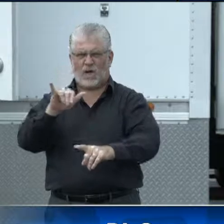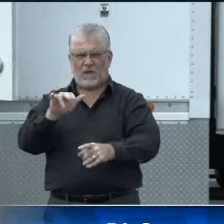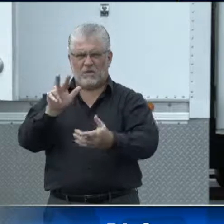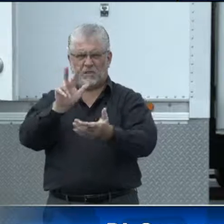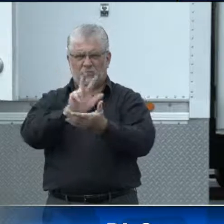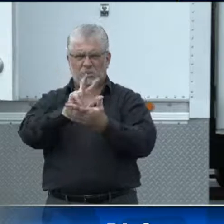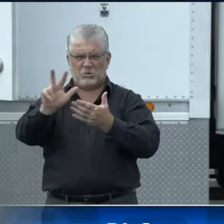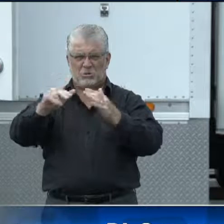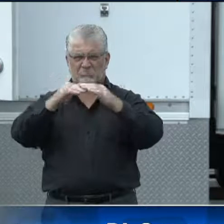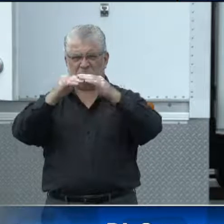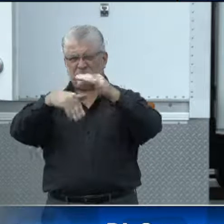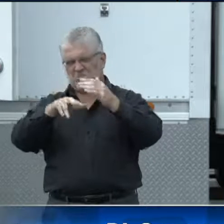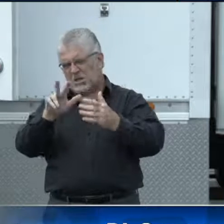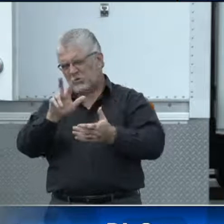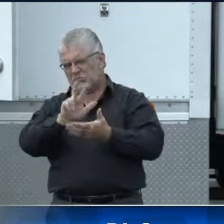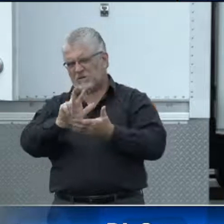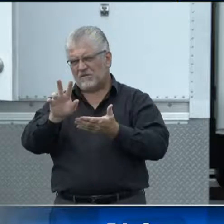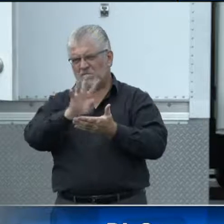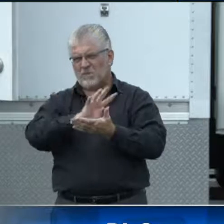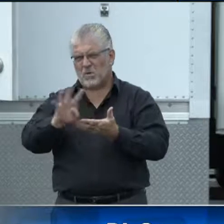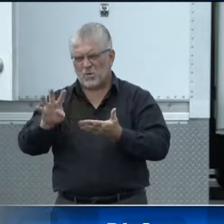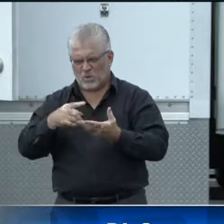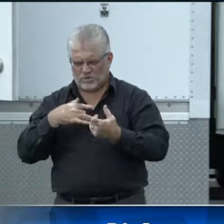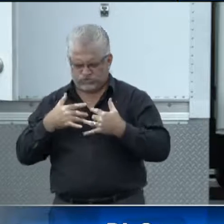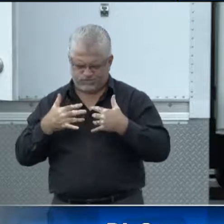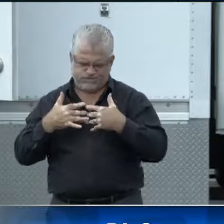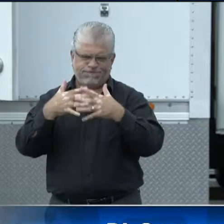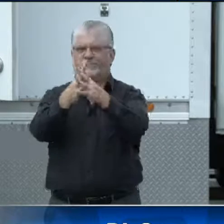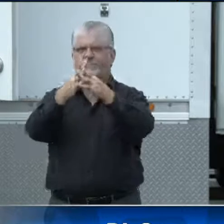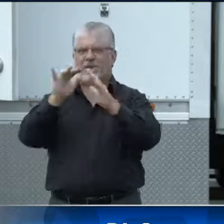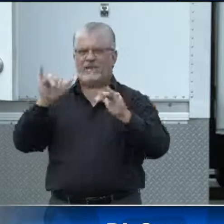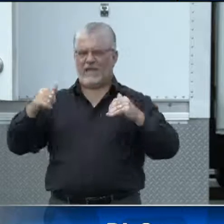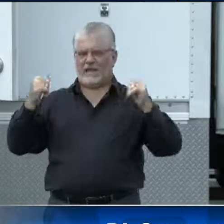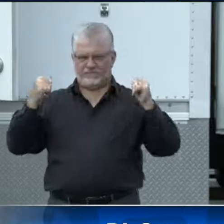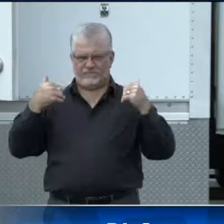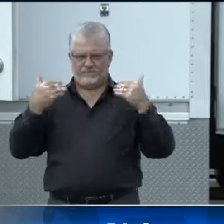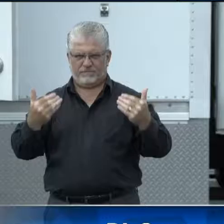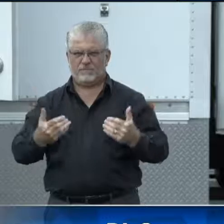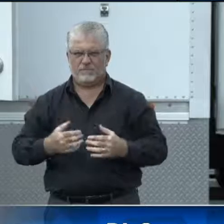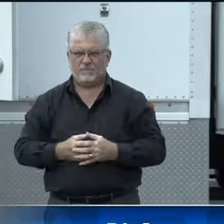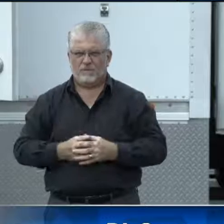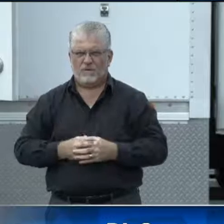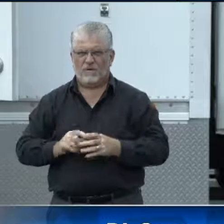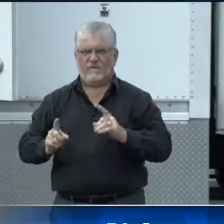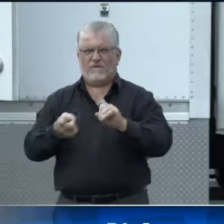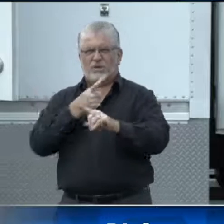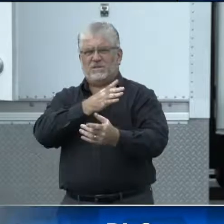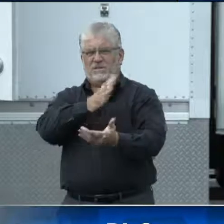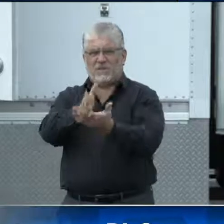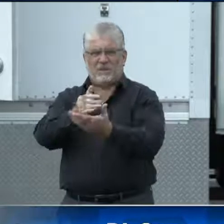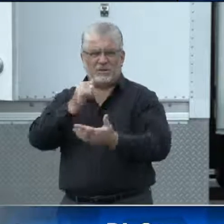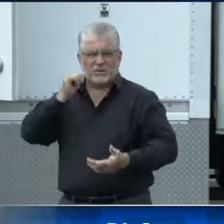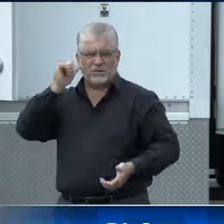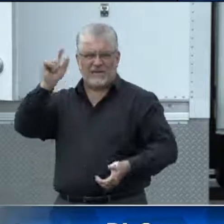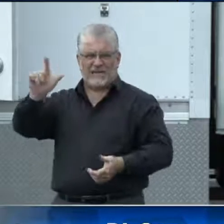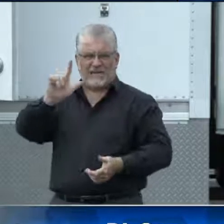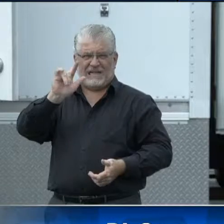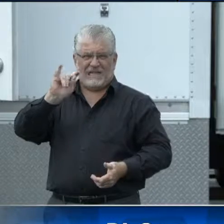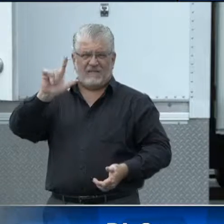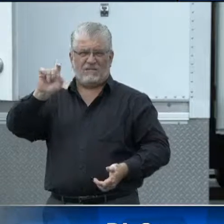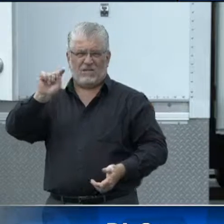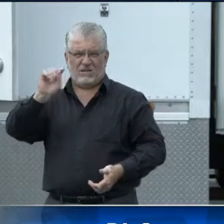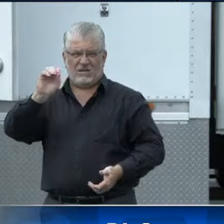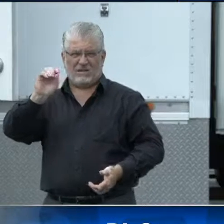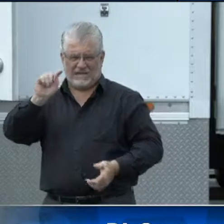to 4 weeks, we were able to get this basically on the road. Again, our first stop was yesterday in Littlestown, Pennsylvania. And we expect to